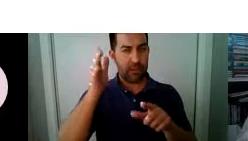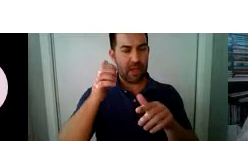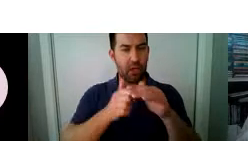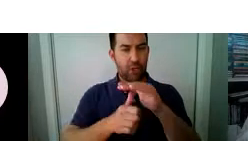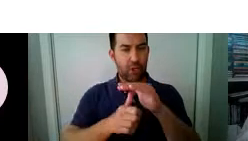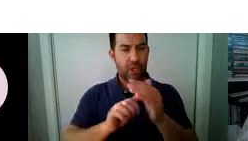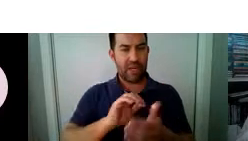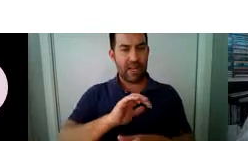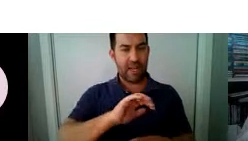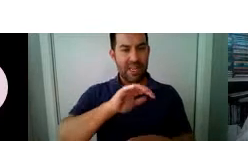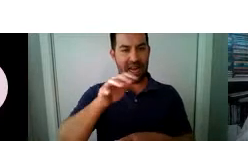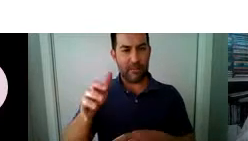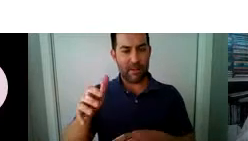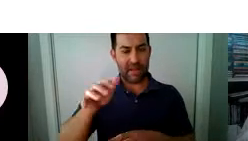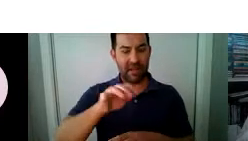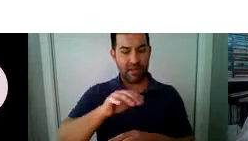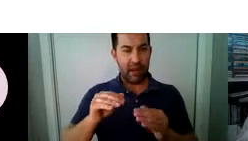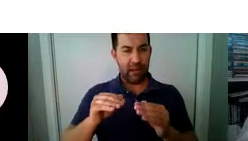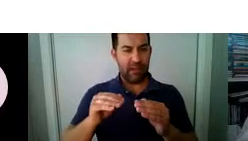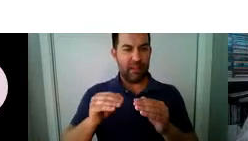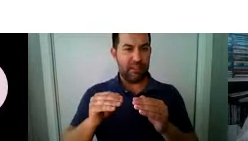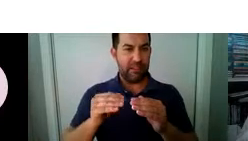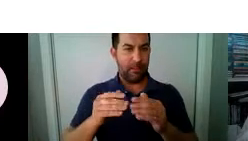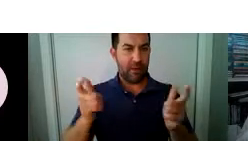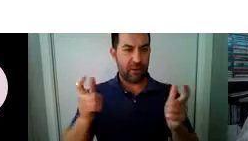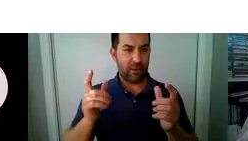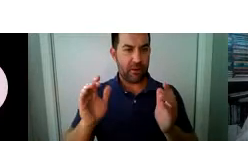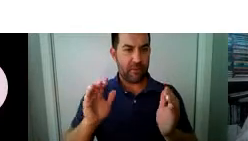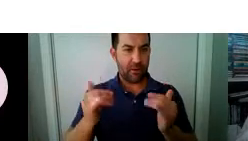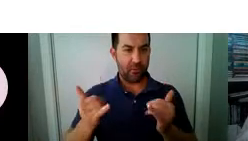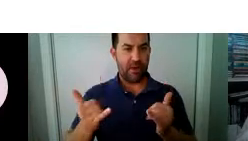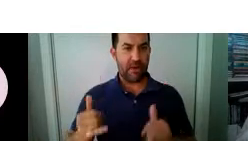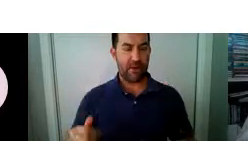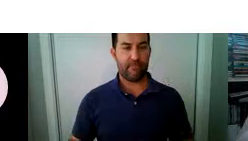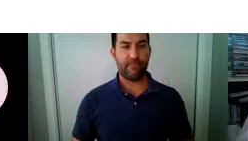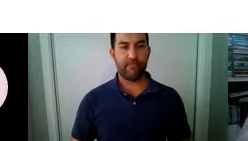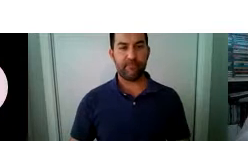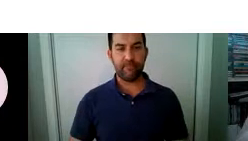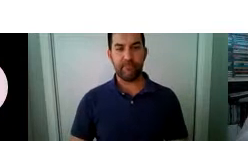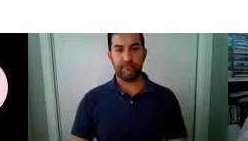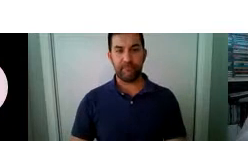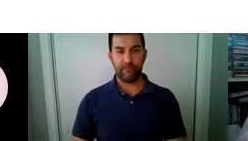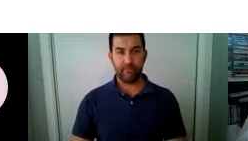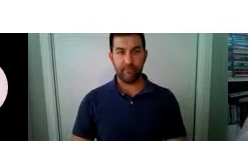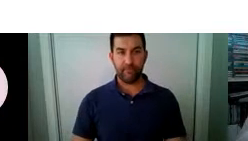canopy that is more significant than what's there now. Yeah.